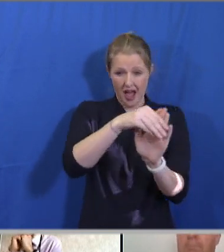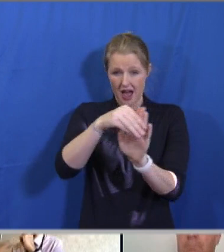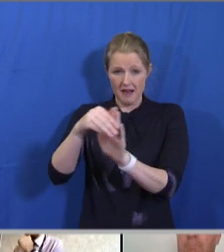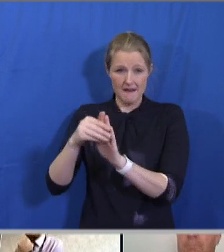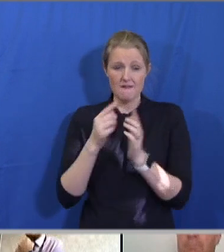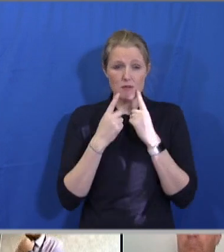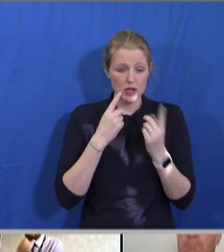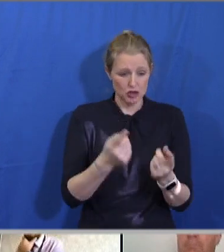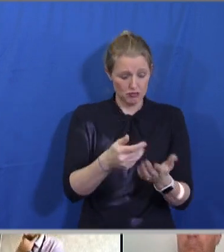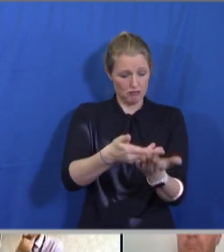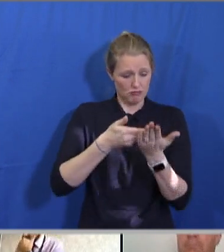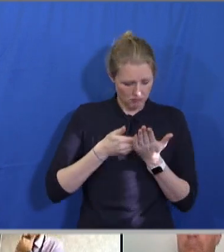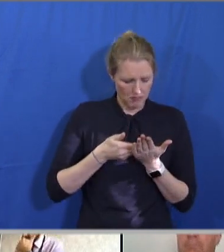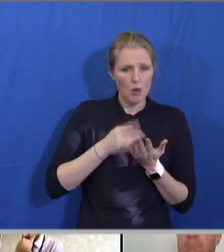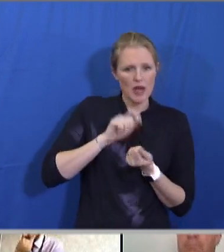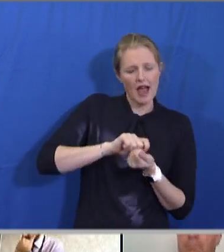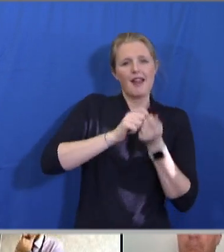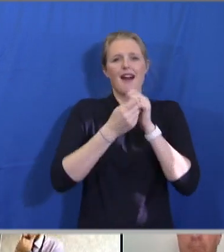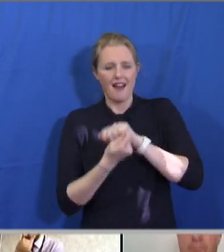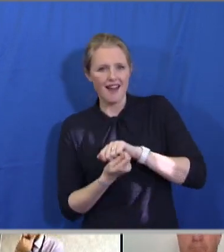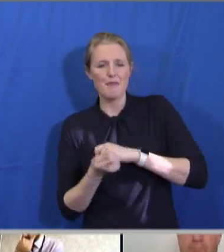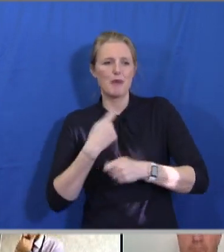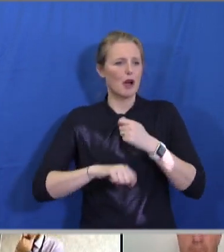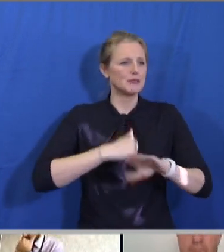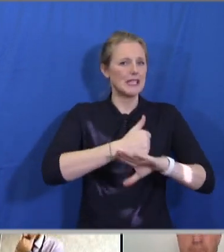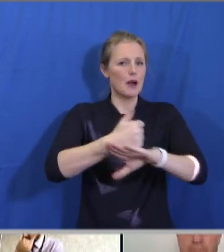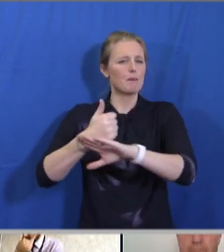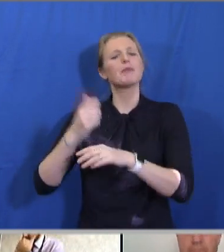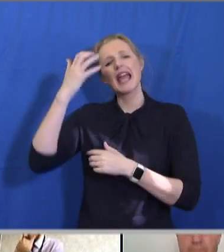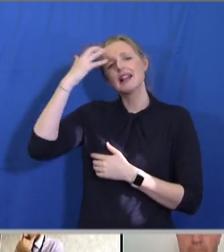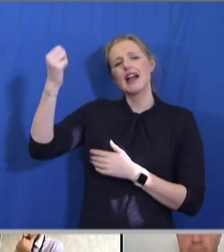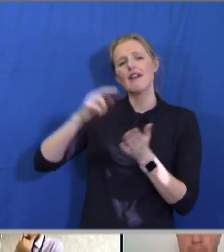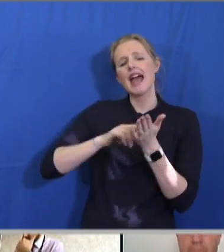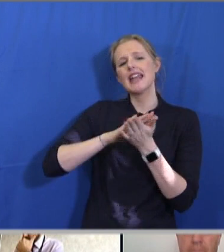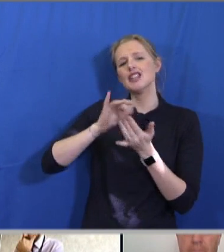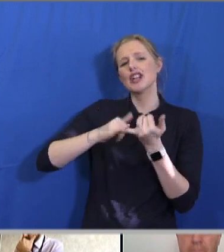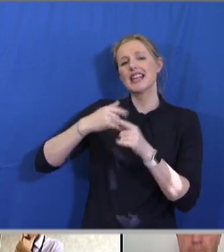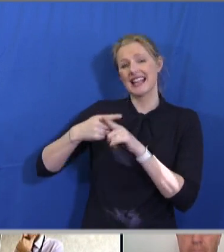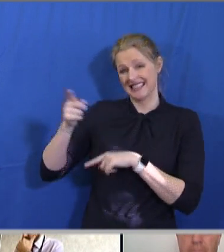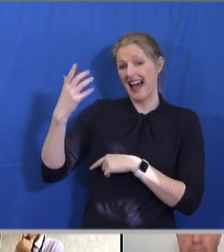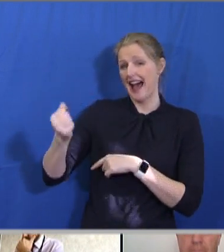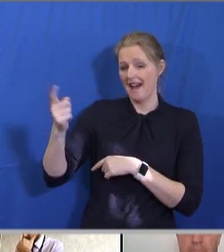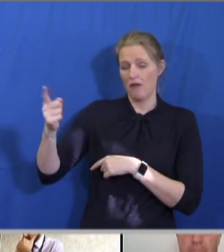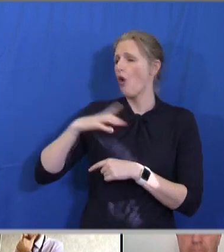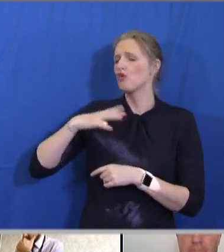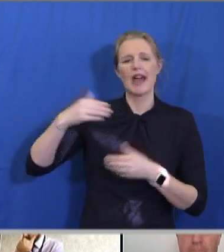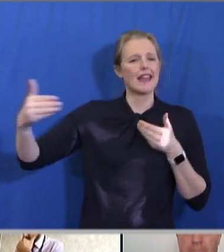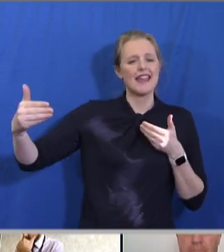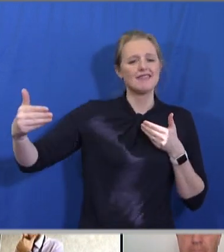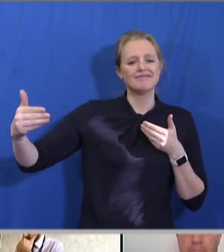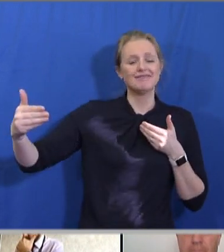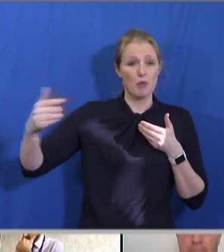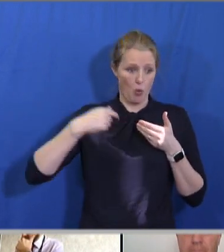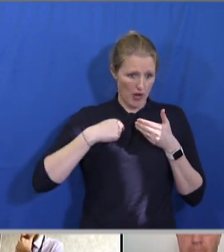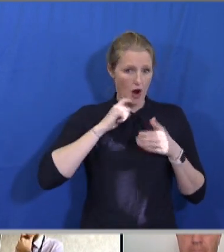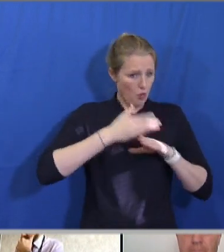introduced NHSX a number of years ago, so they are ahead of us in that. But it's work that is ongoing here, and I think it's work that will be